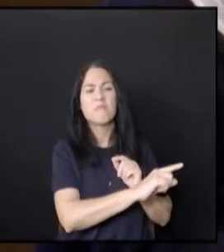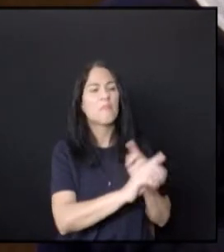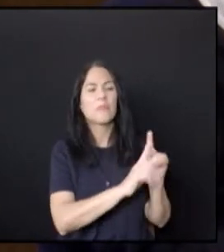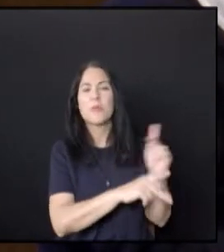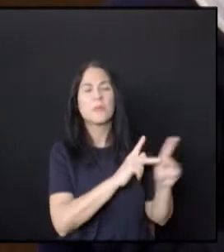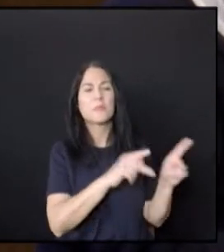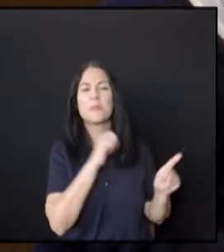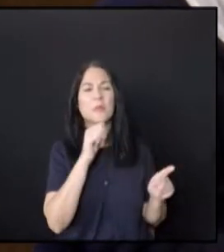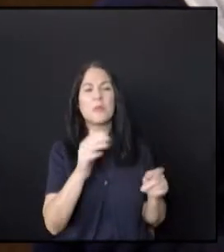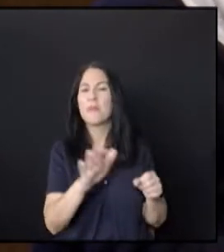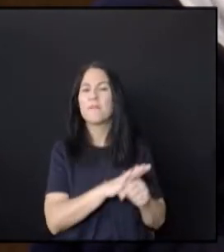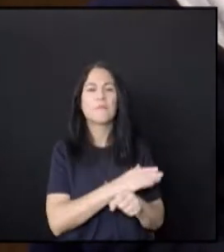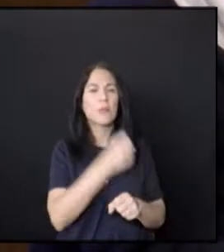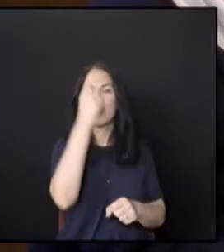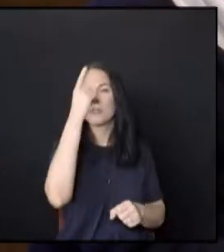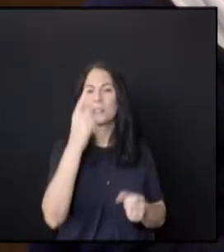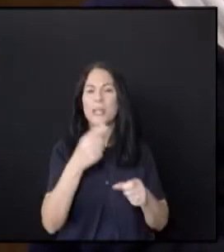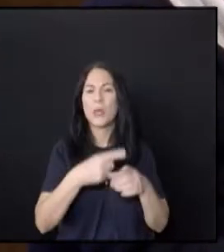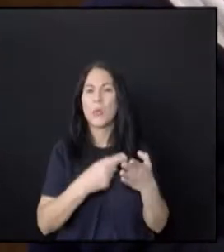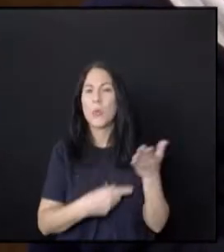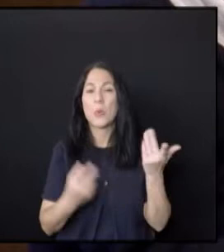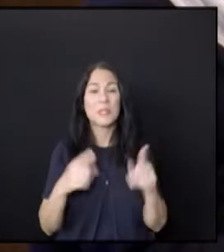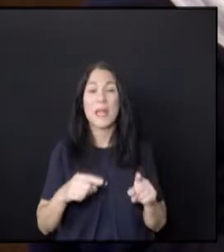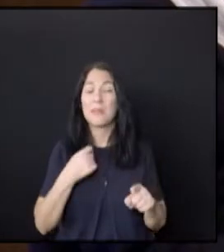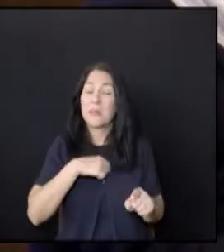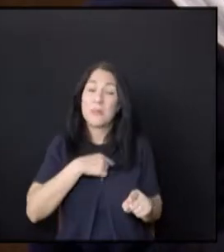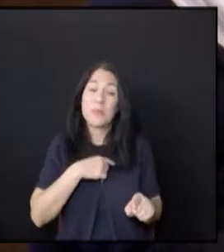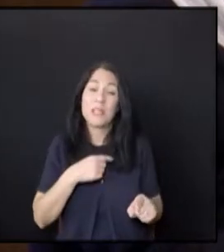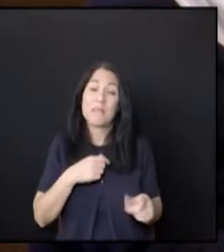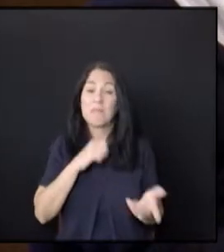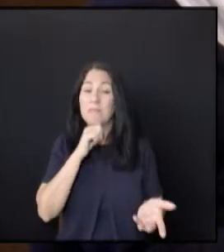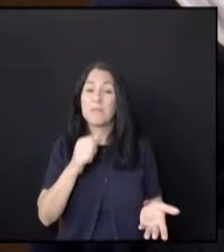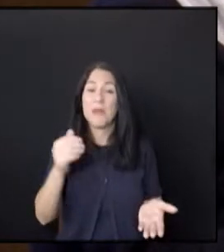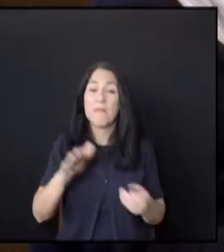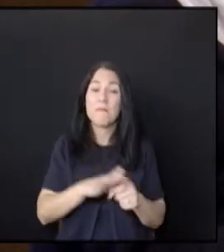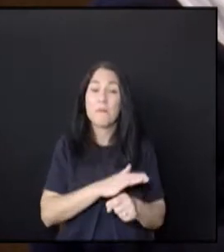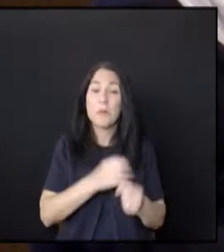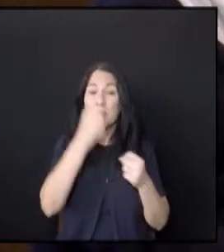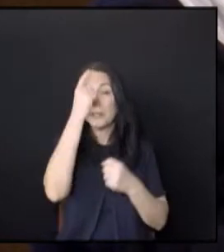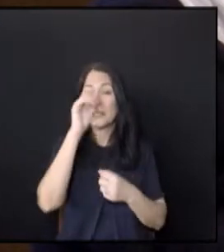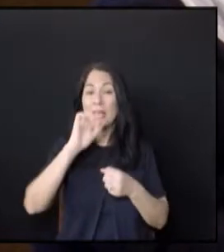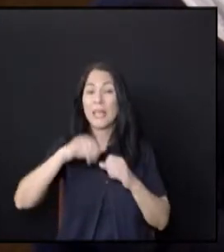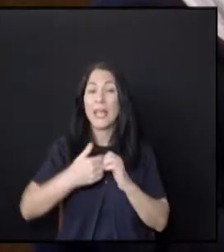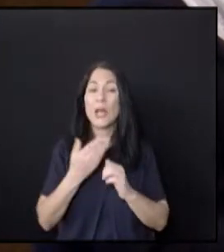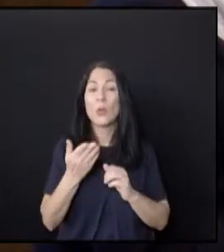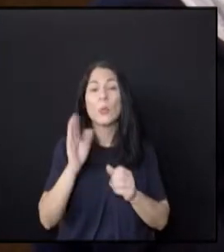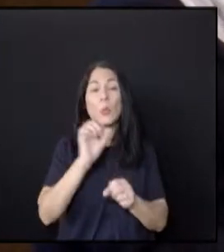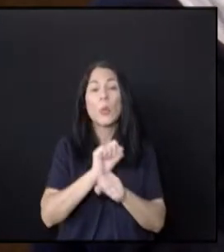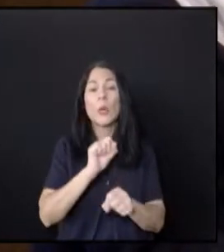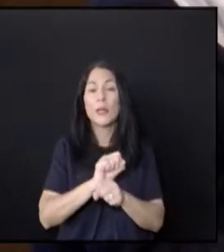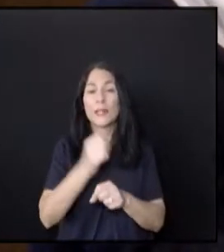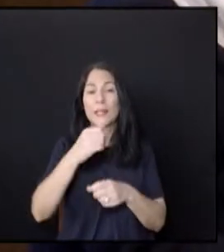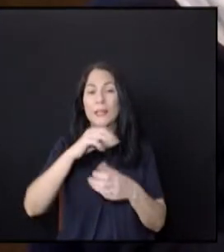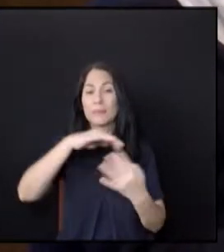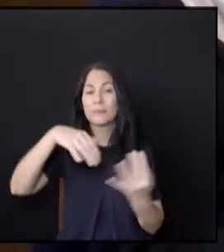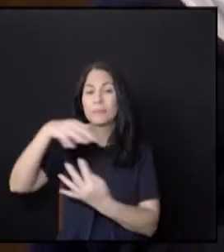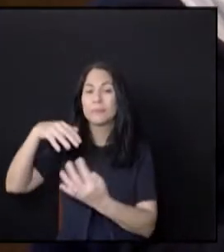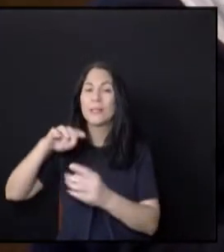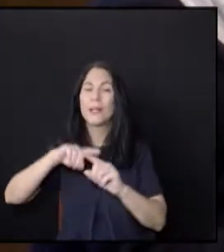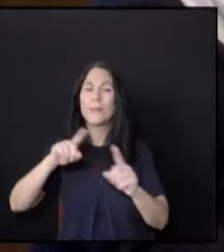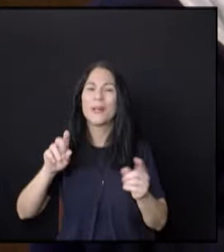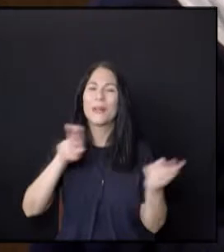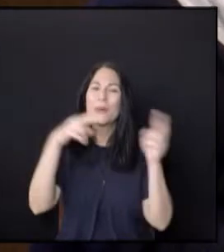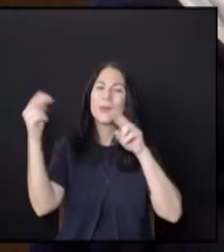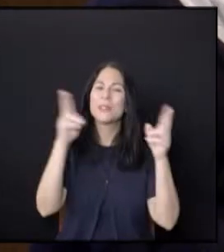happening. And we don't really fully understand how you're working in our midst. But Hosanna, God, save us.